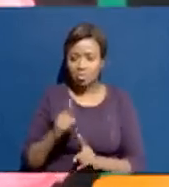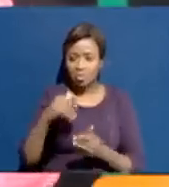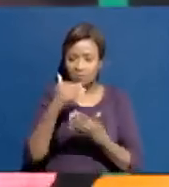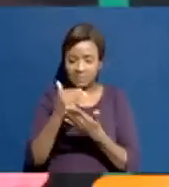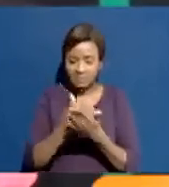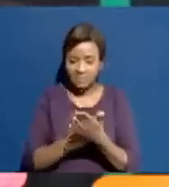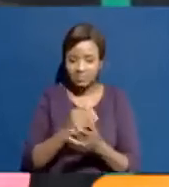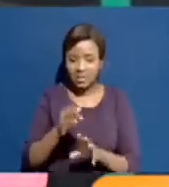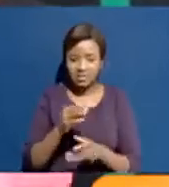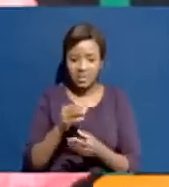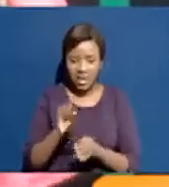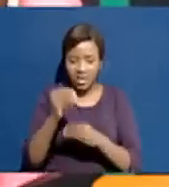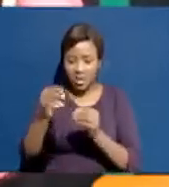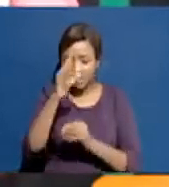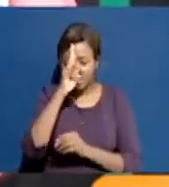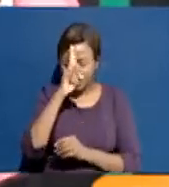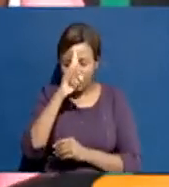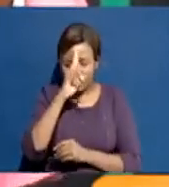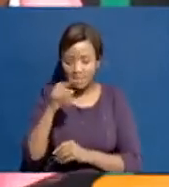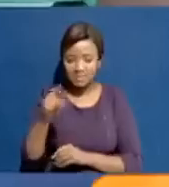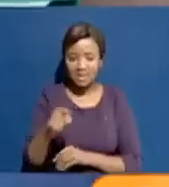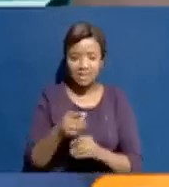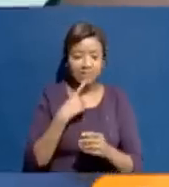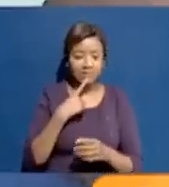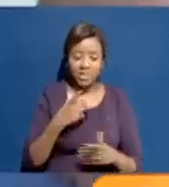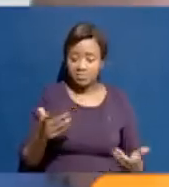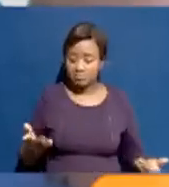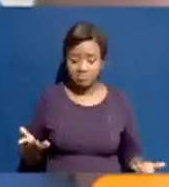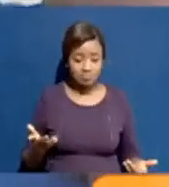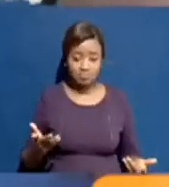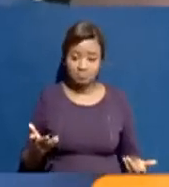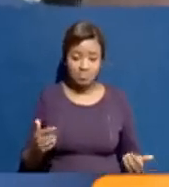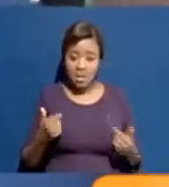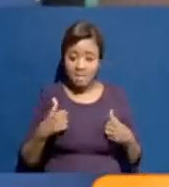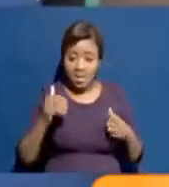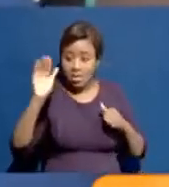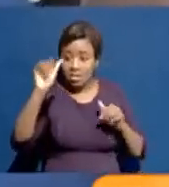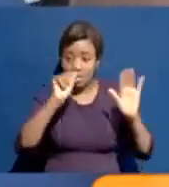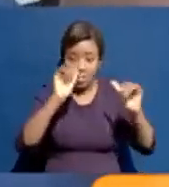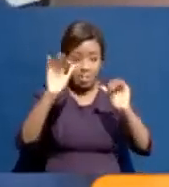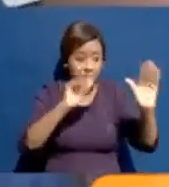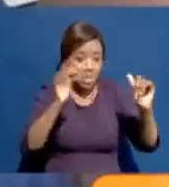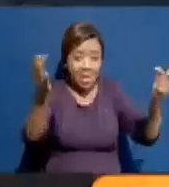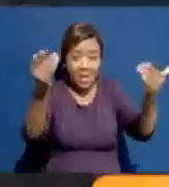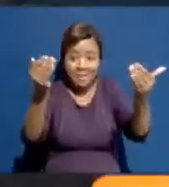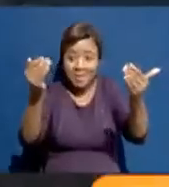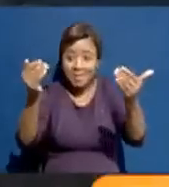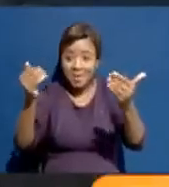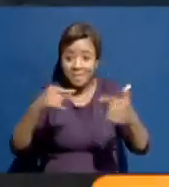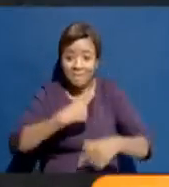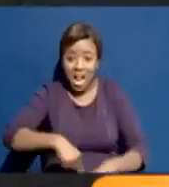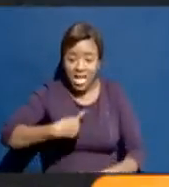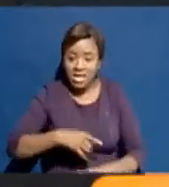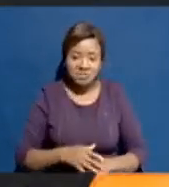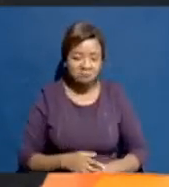police over the Shakahola tragedy, Mackenzie in his defense says he did not call anyone to join him at Shakahola or even ask